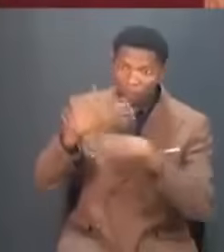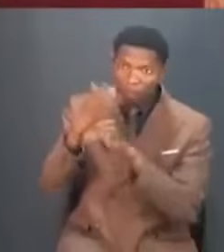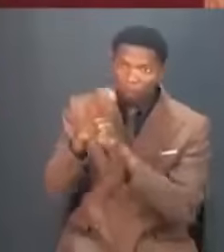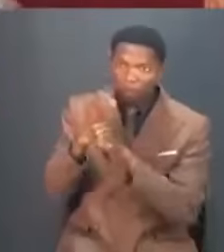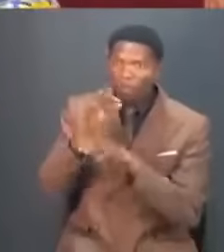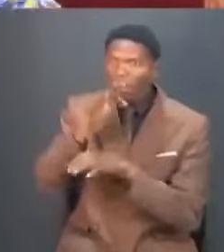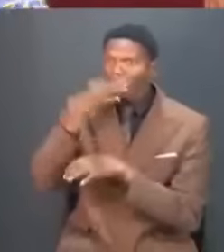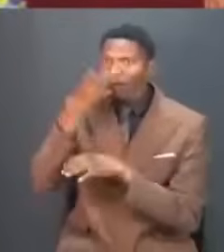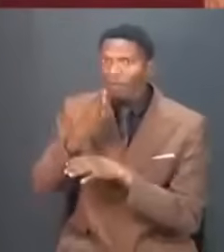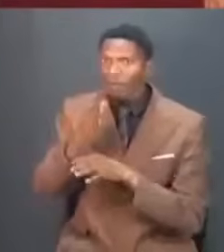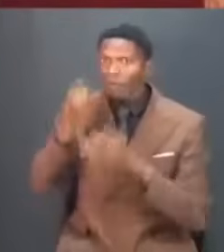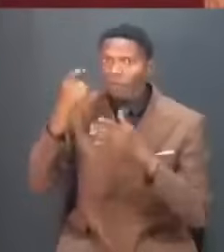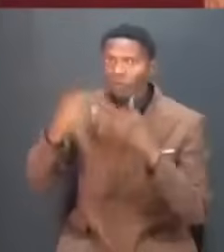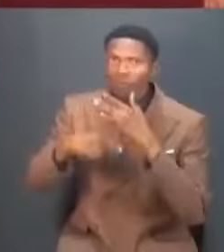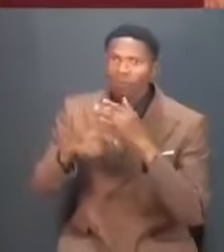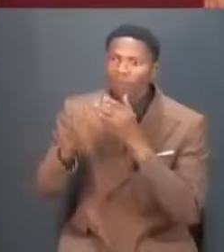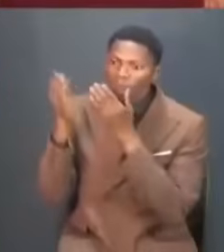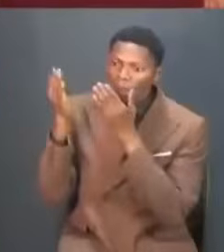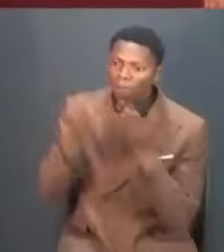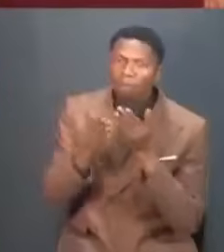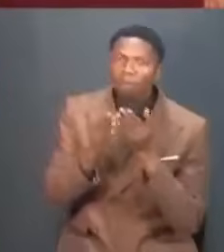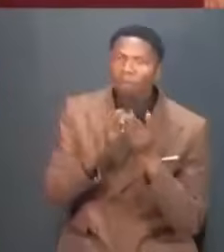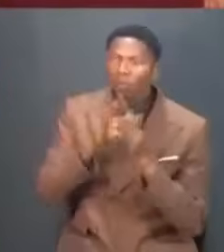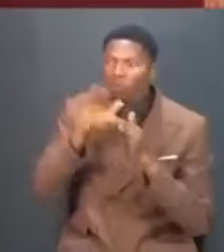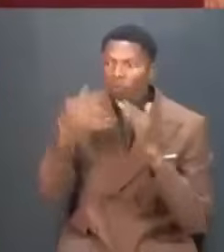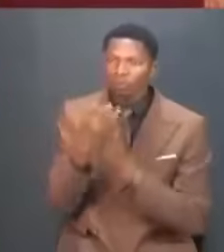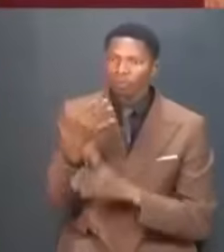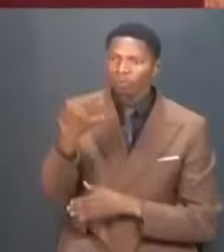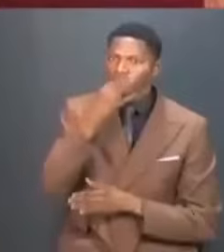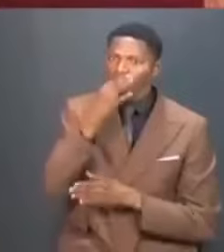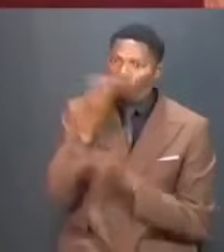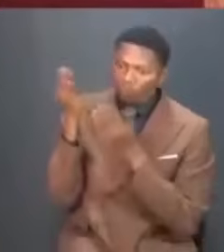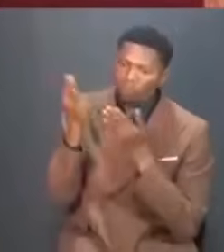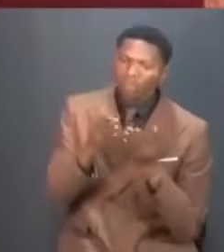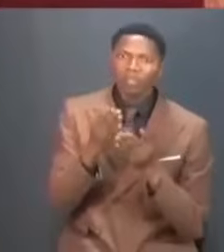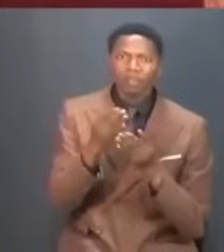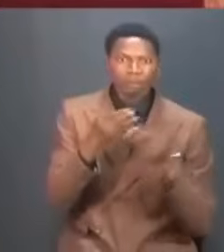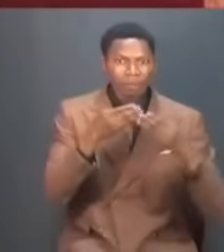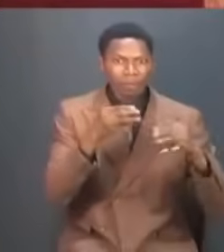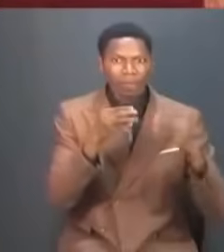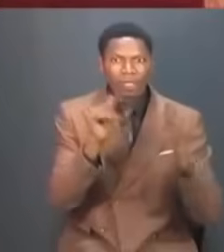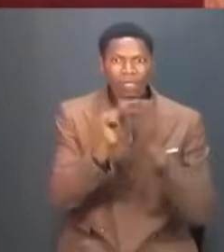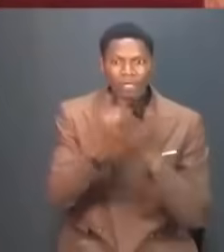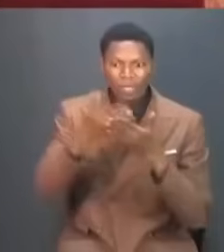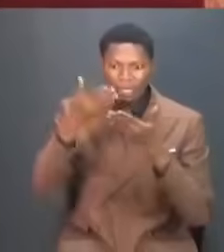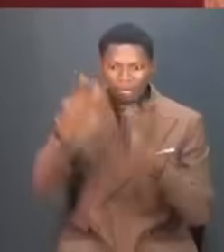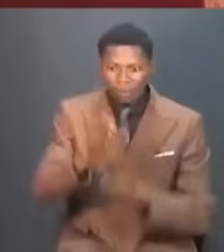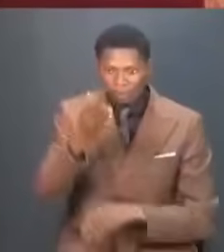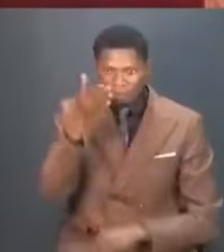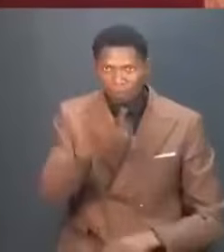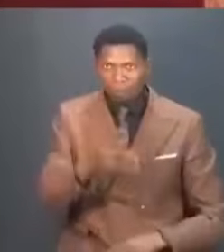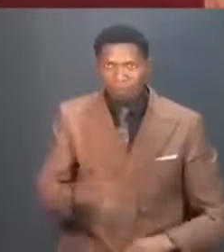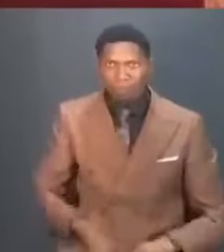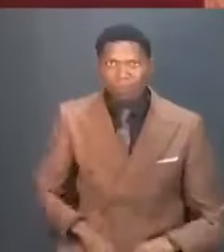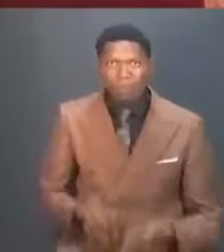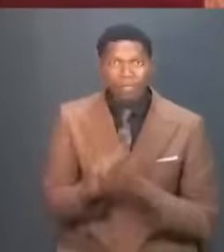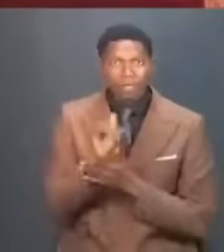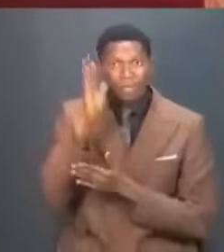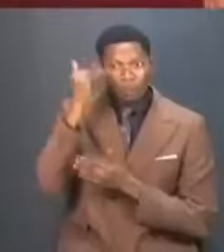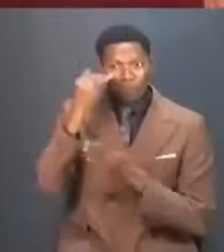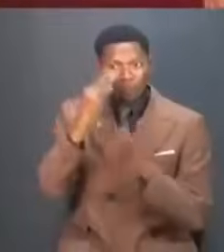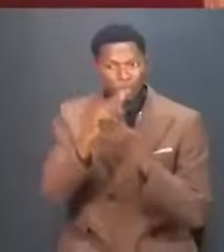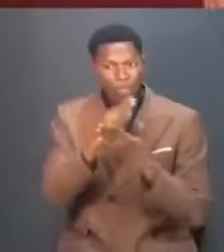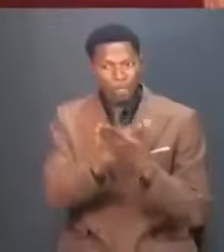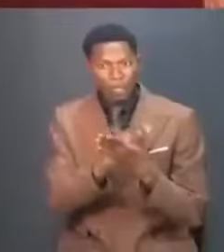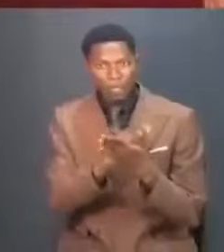farmers will be able to bring the food stuffs to the market where the consumers will be available. And that is why in the budget,